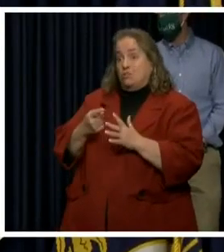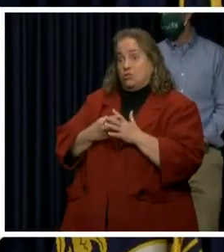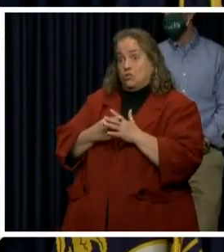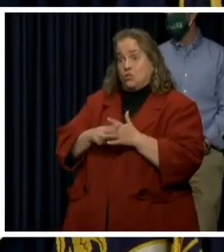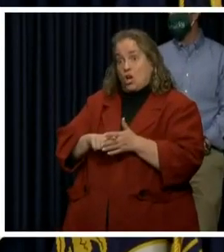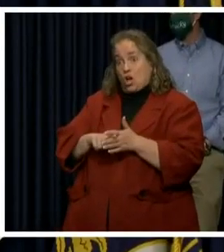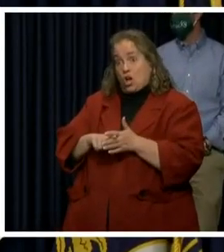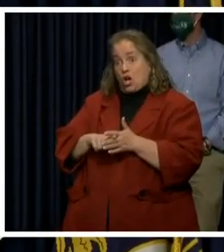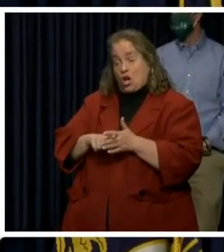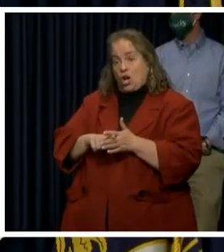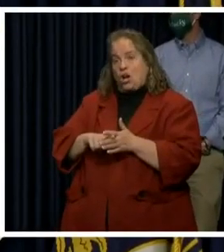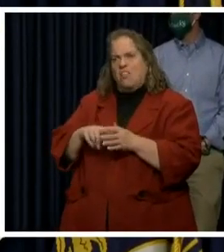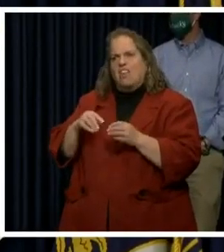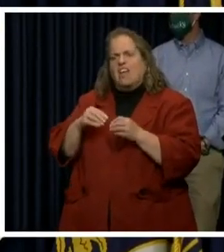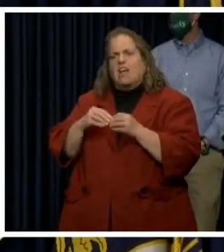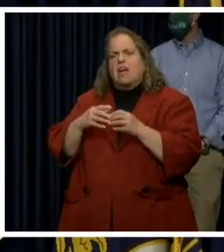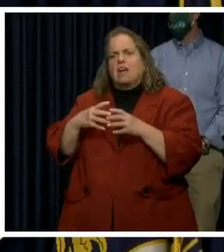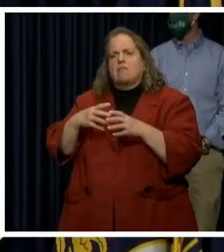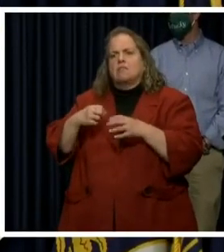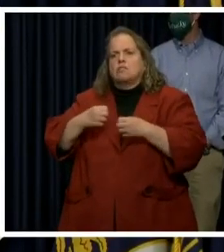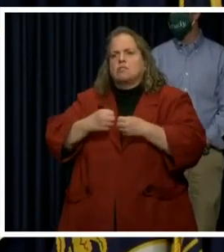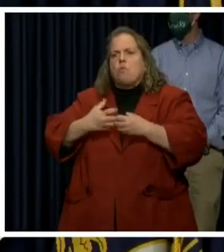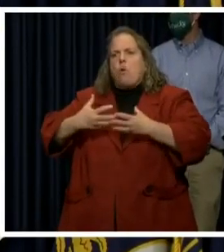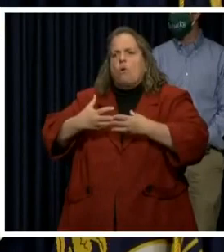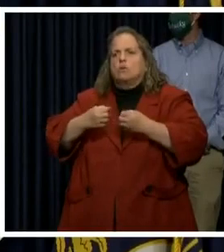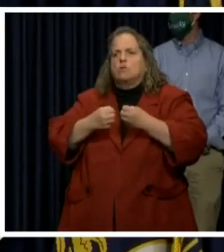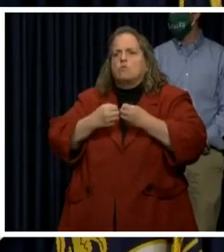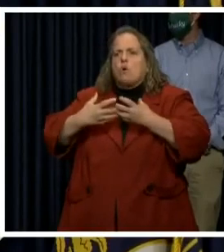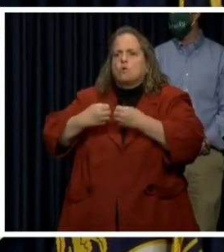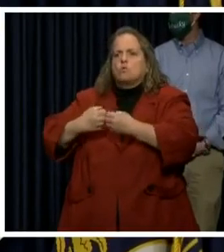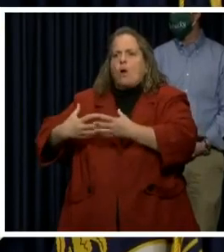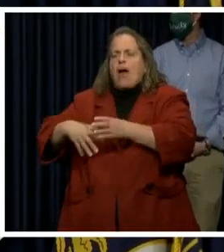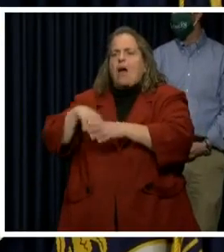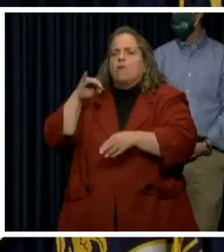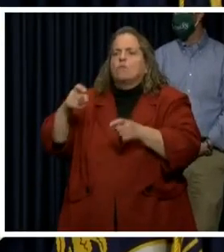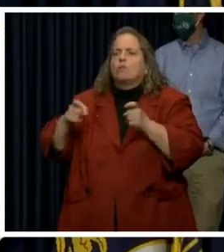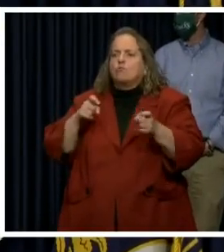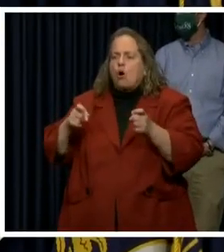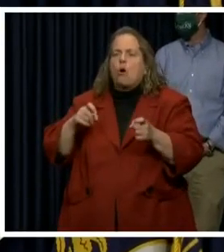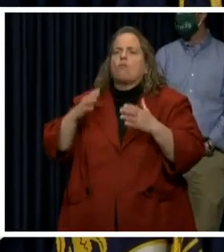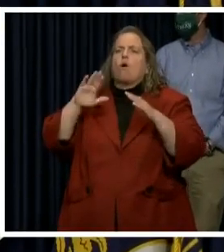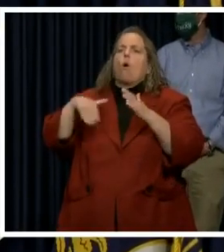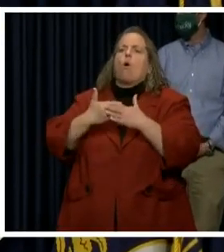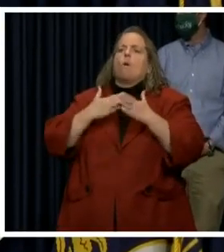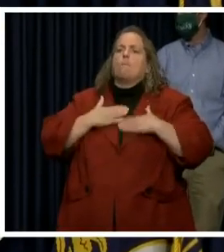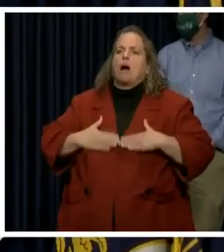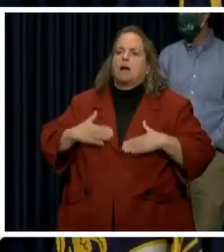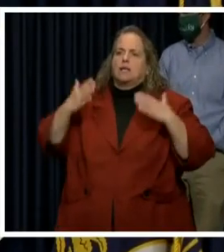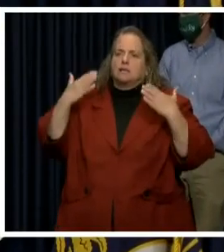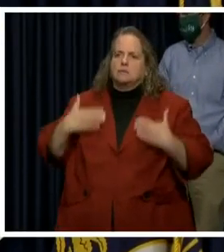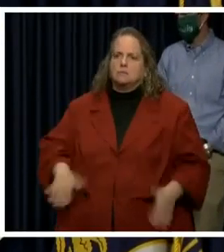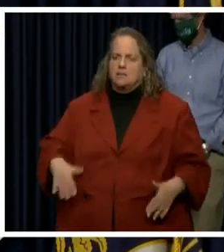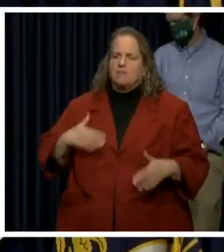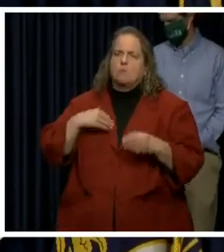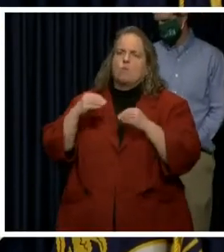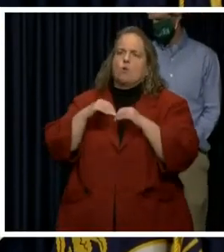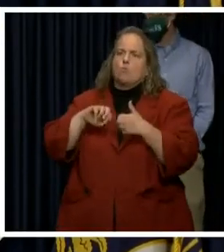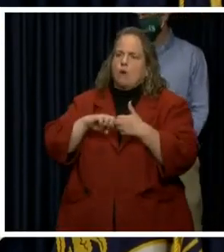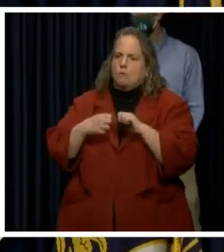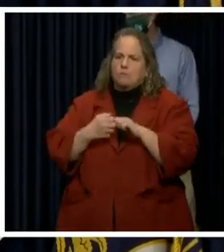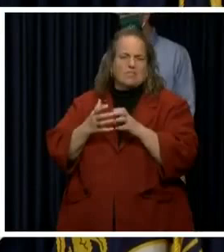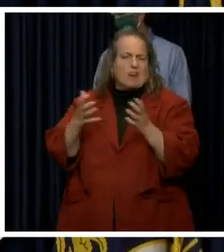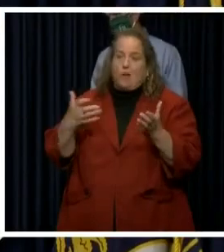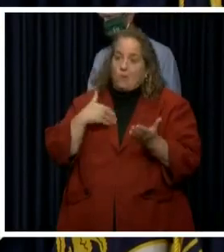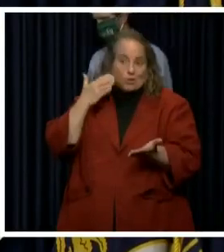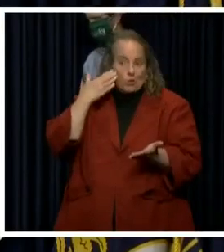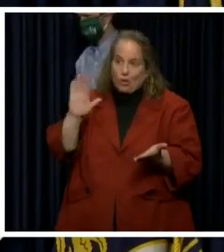the inflammation goes out of control, and then it hits the child's body overall, and they have a lot more problems. So there's just a lot we